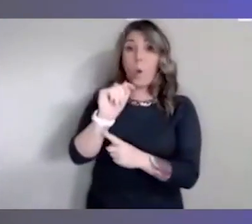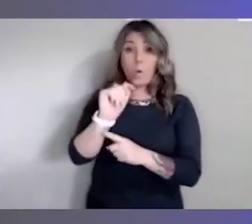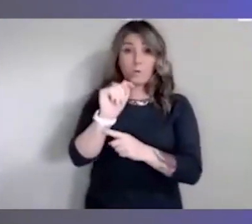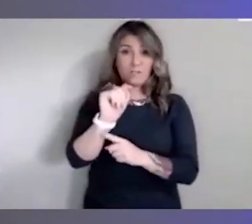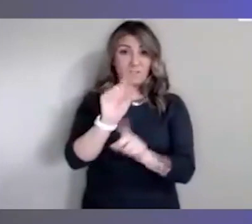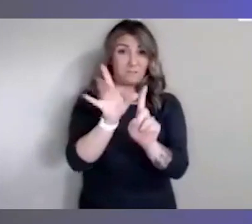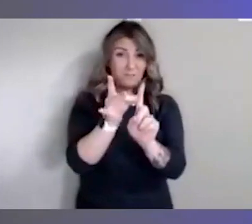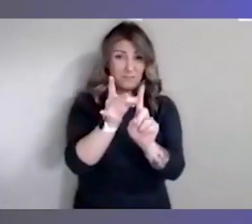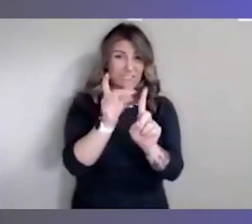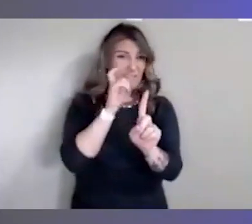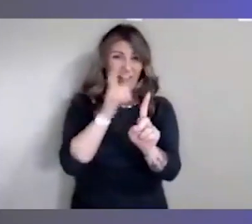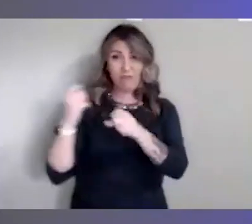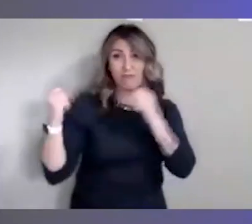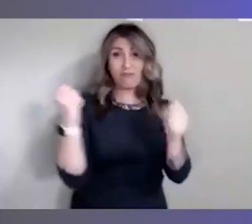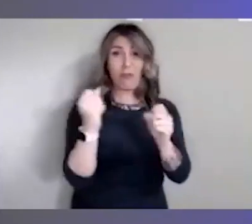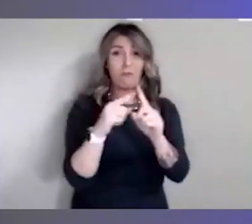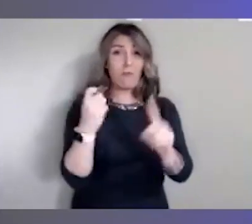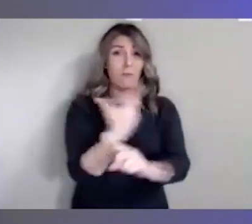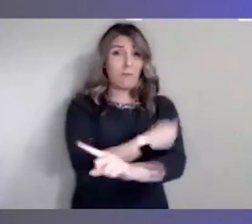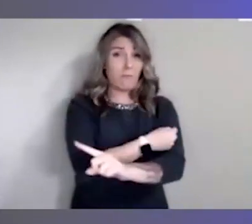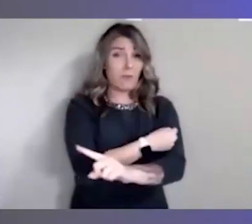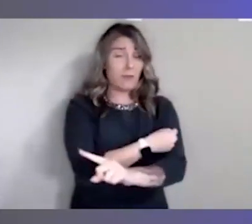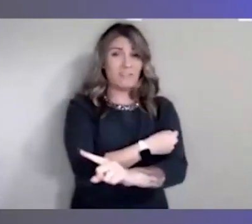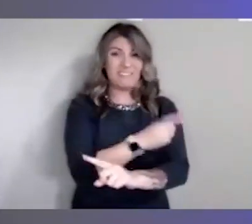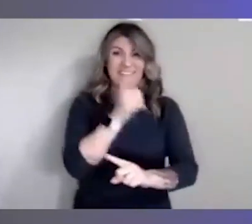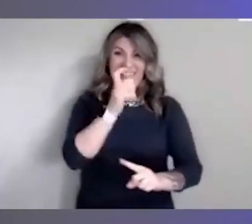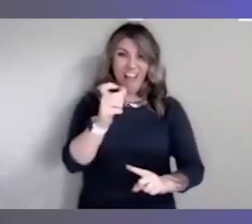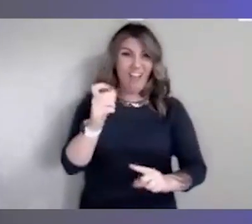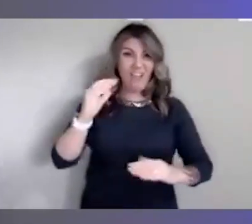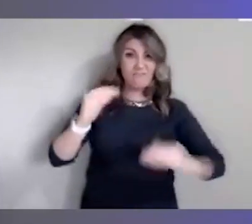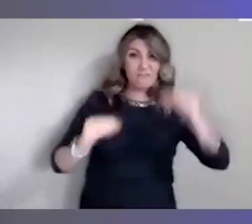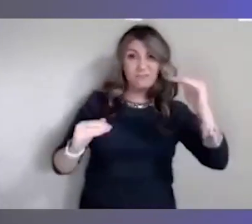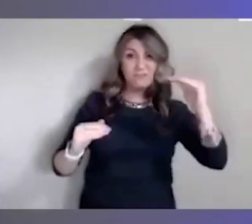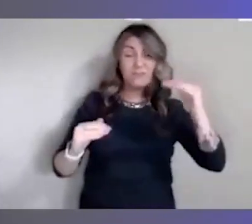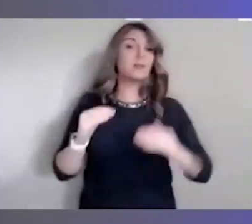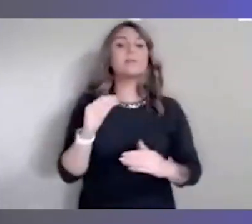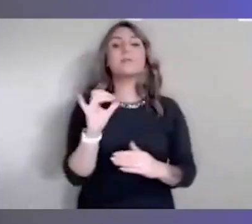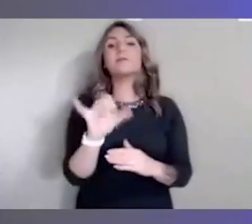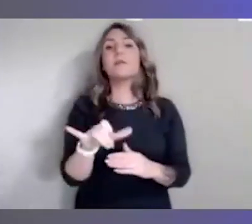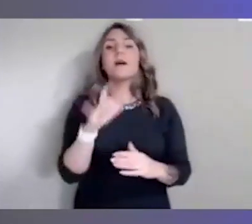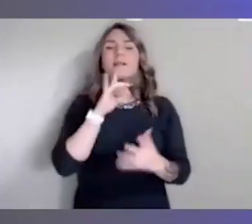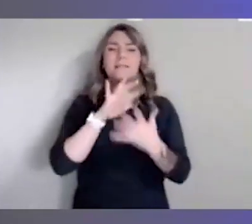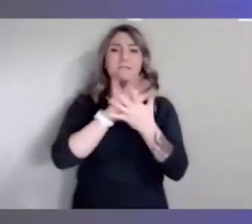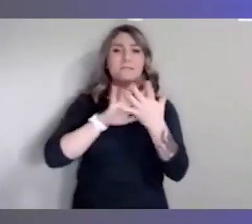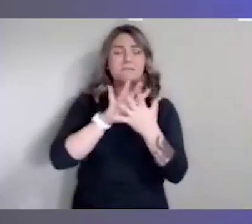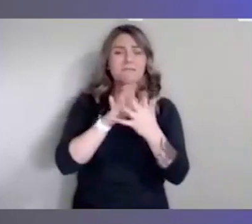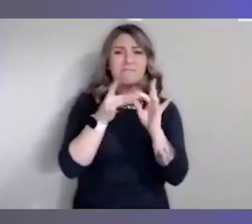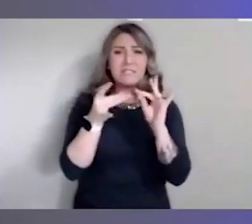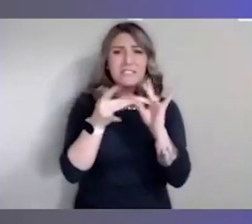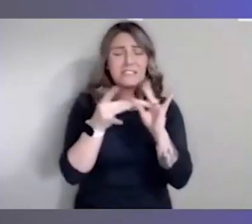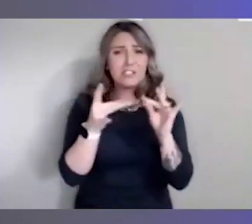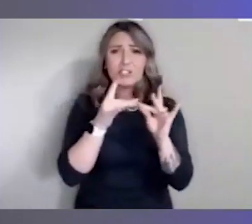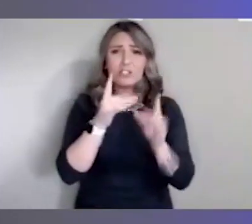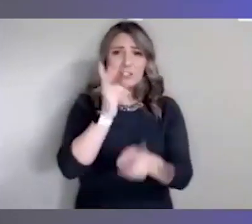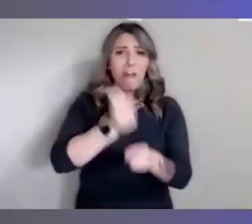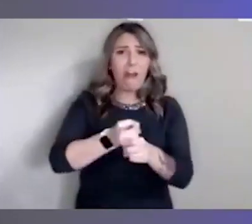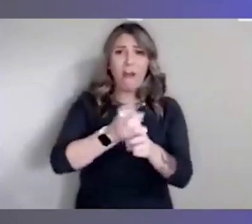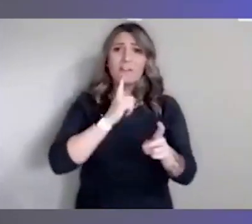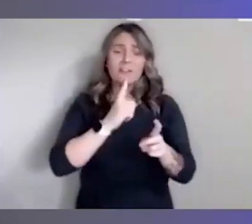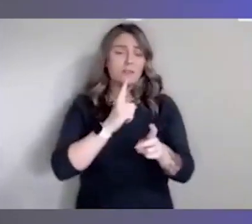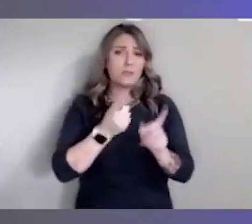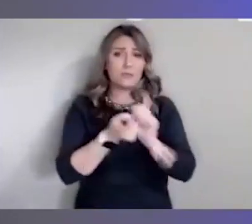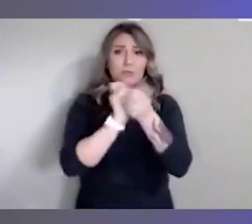comes from the vaccine. I think that's a nuanced message. That's really hard to disseminate, unfortunately. Some